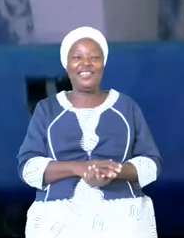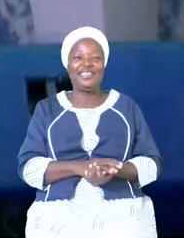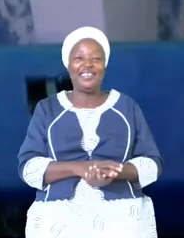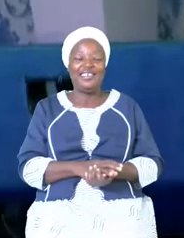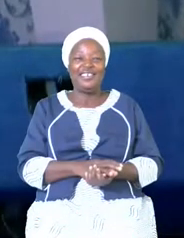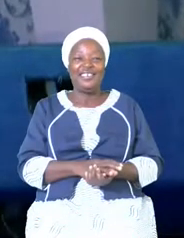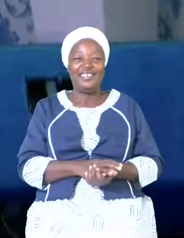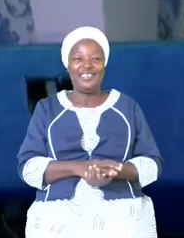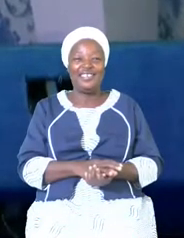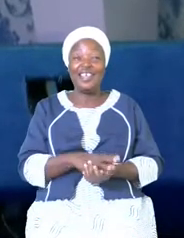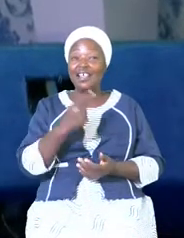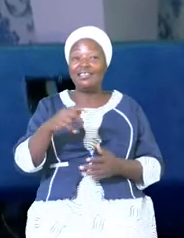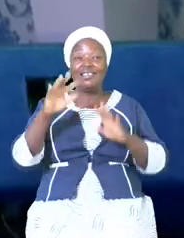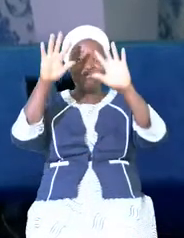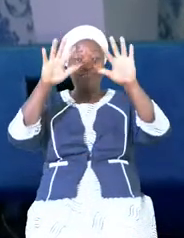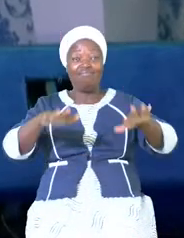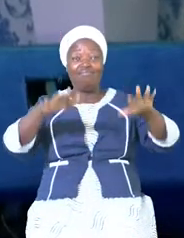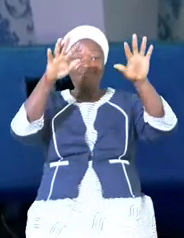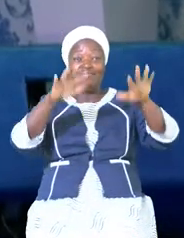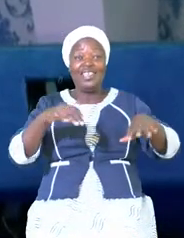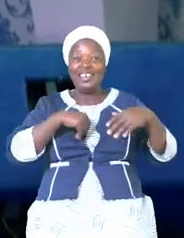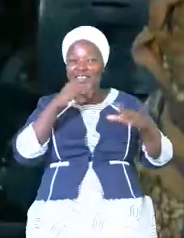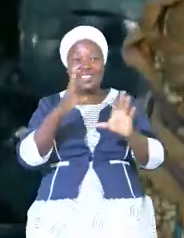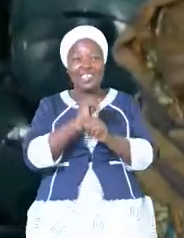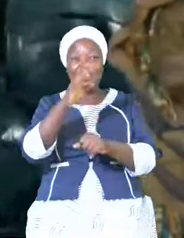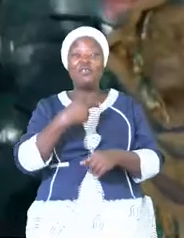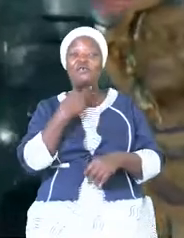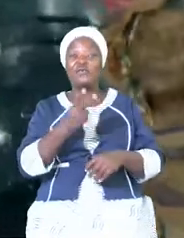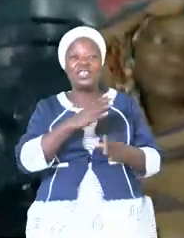The rain has not taken your voice away.